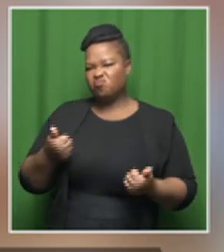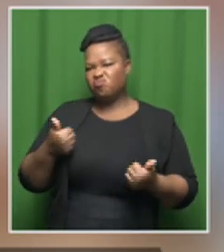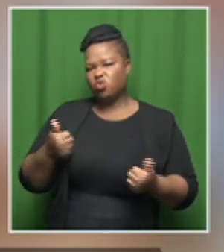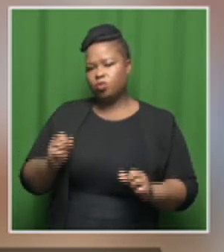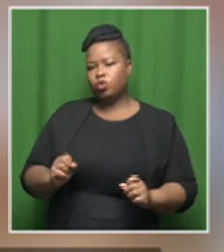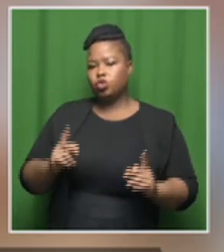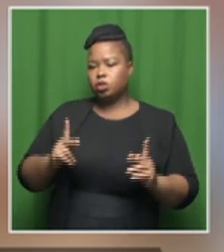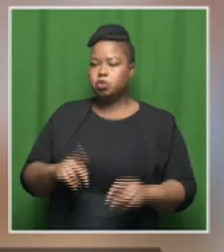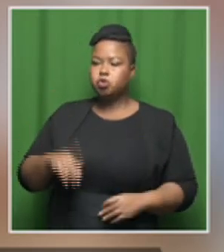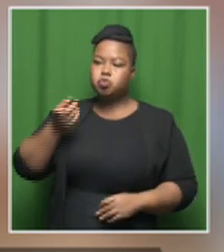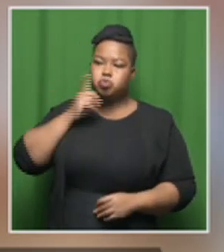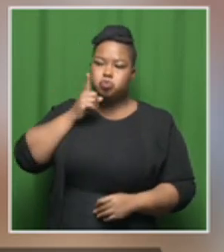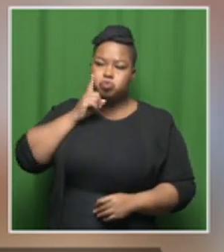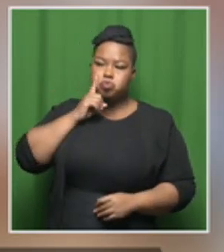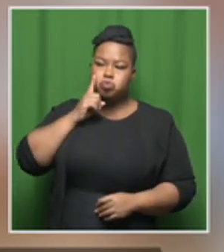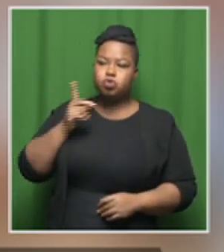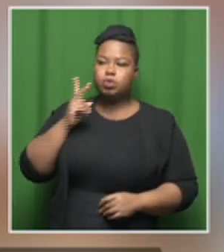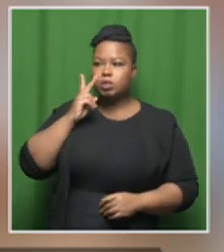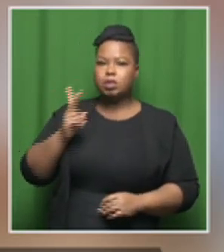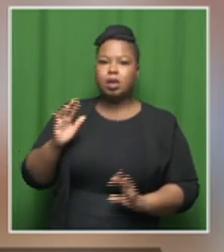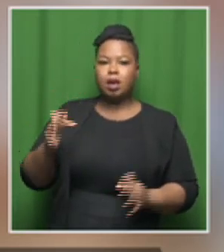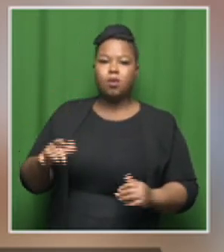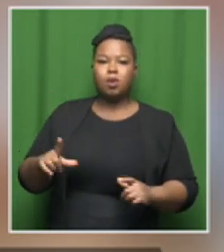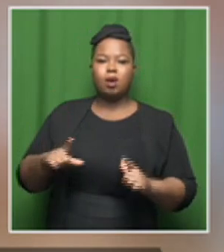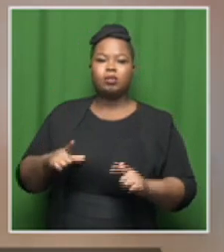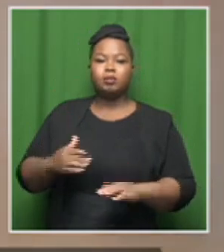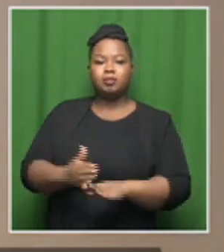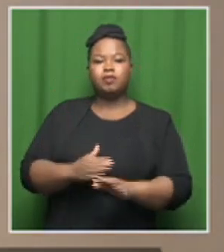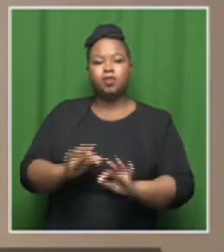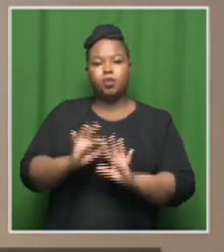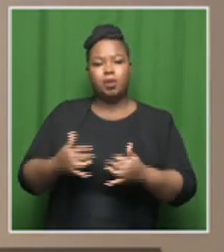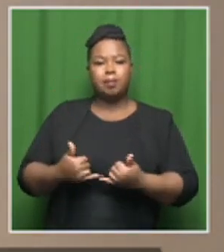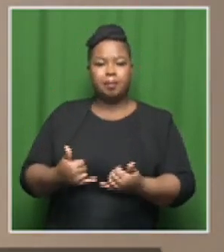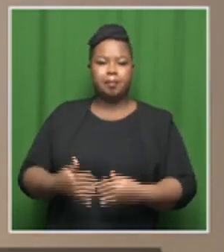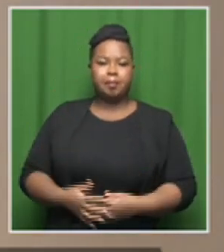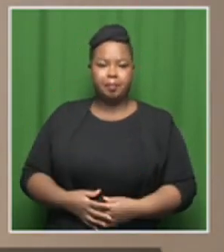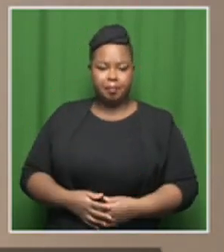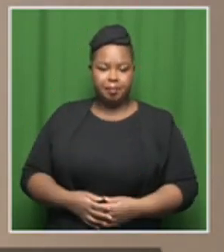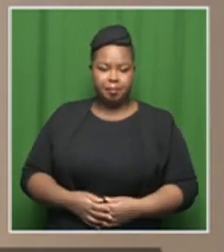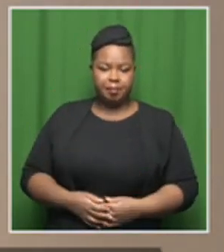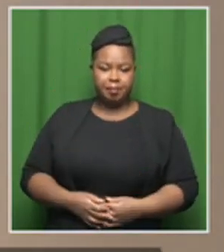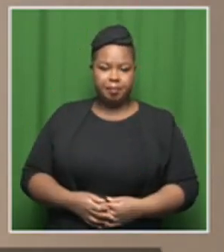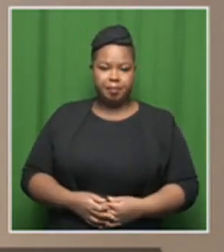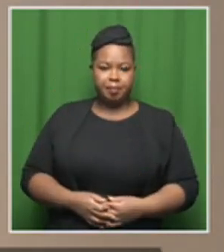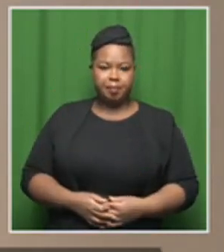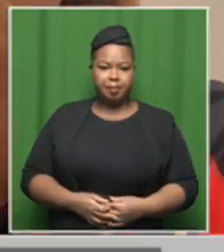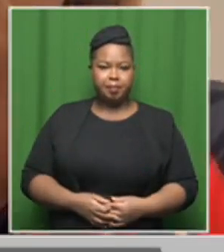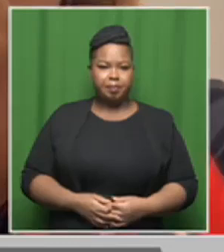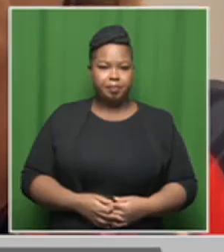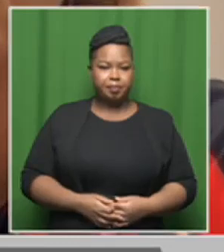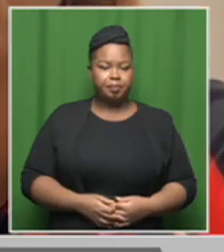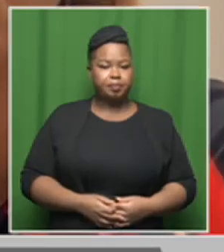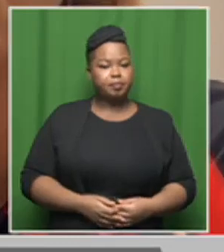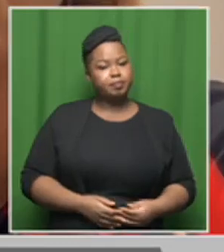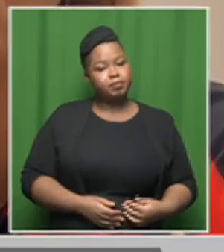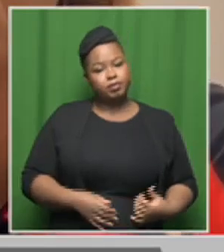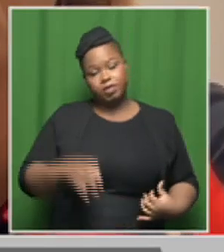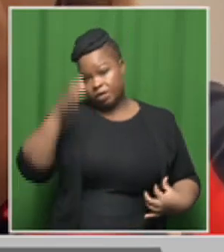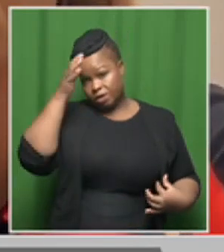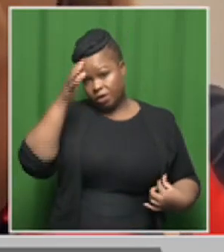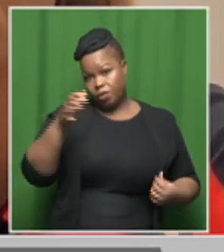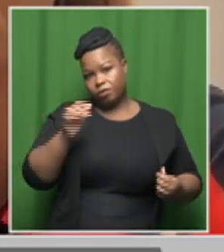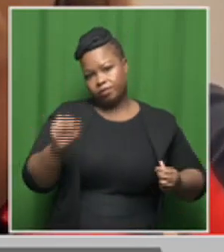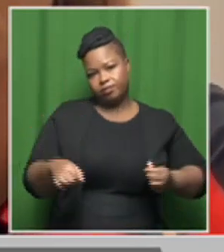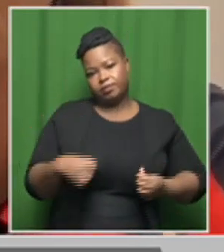see how they go before they go onto the World Cup stage. Indeed. And finally, Coach Elize, I know that